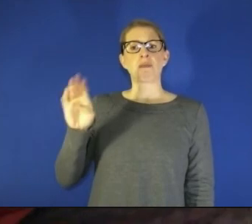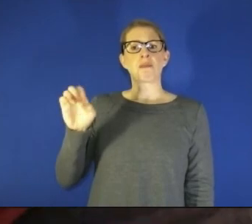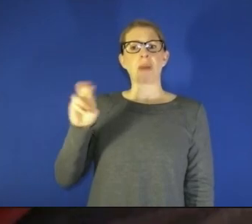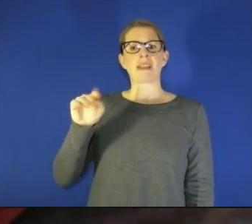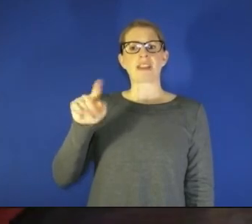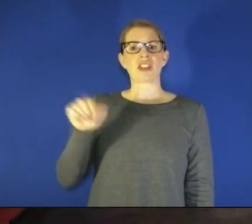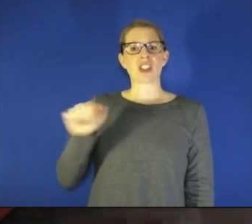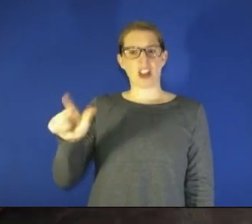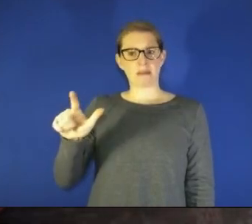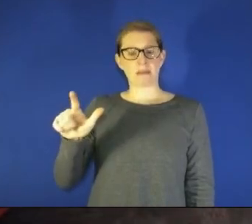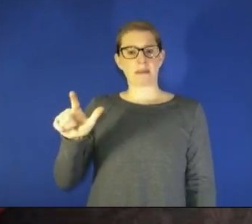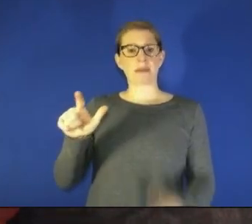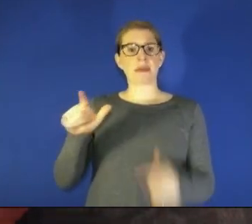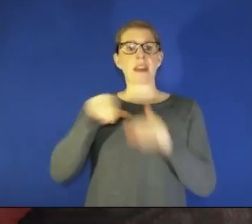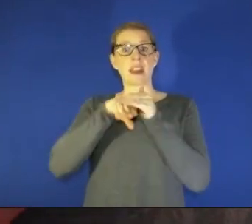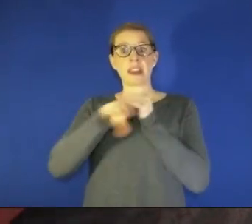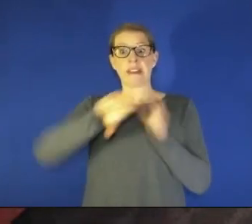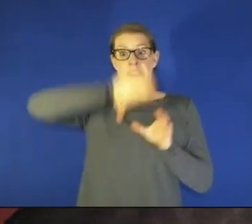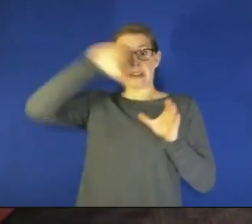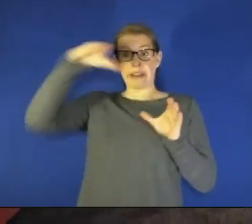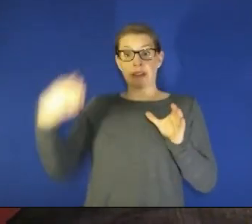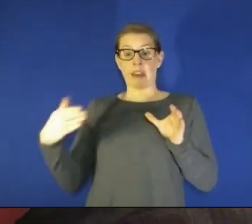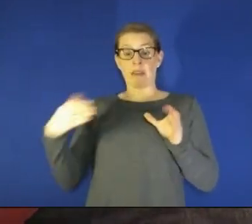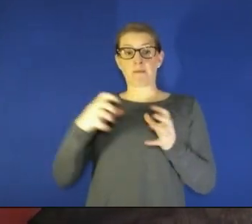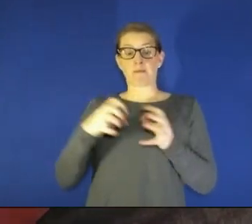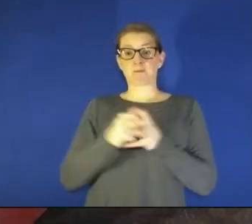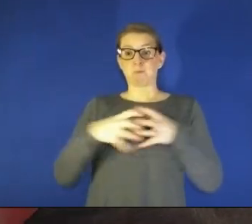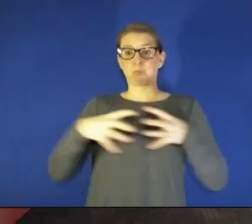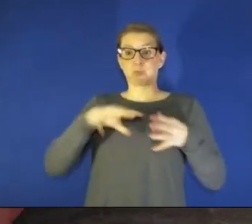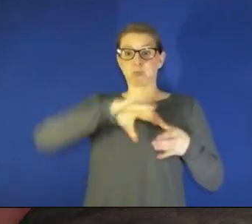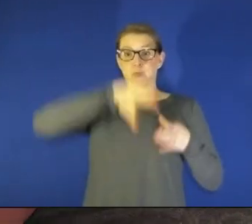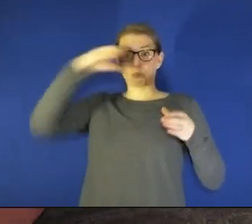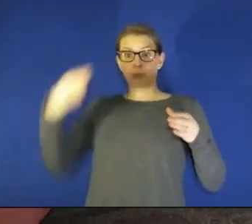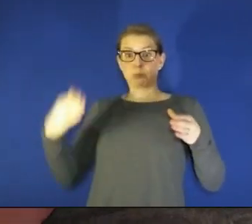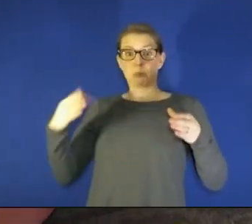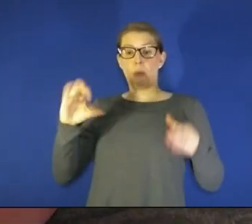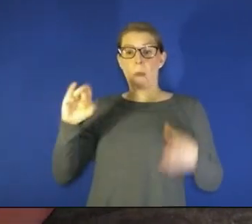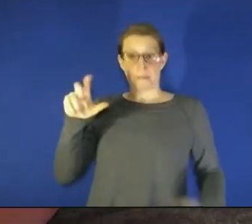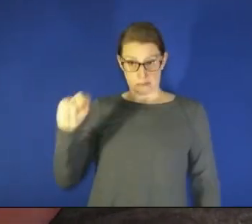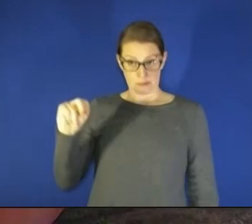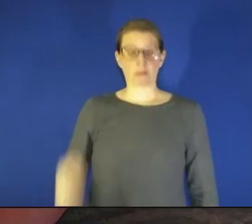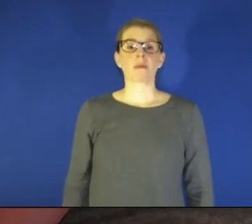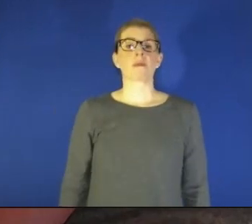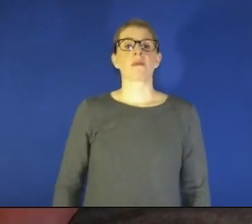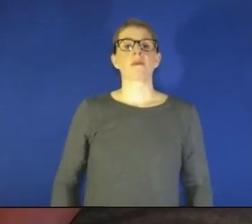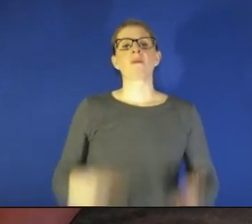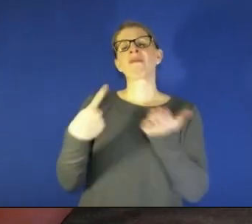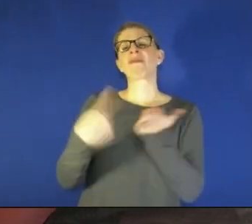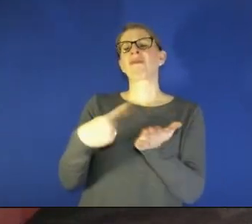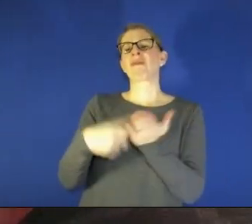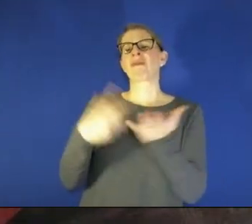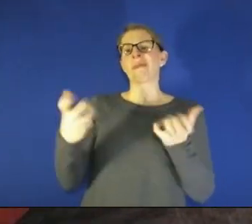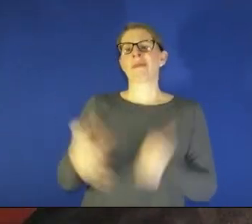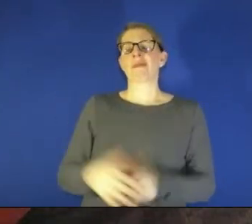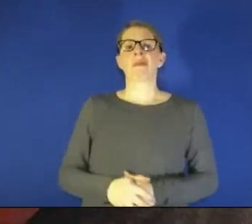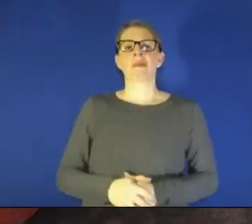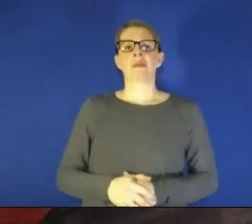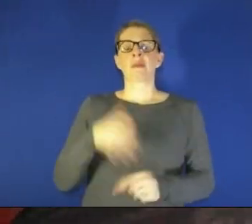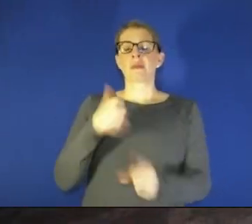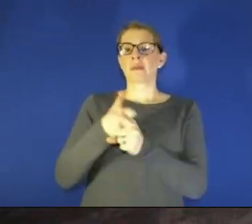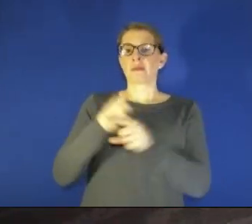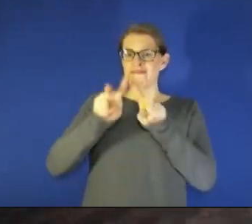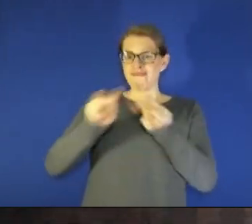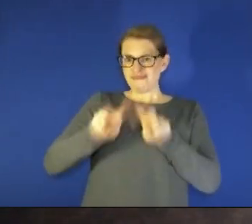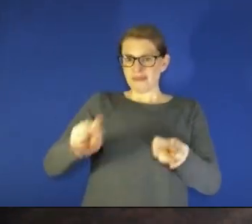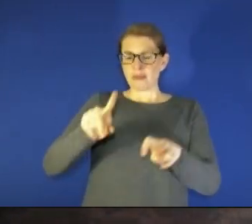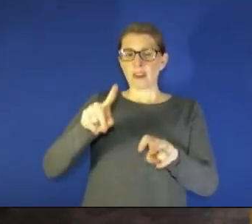the entrance of the inflatable colon, and I want to talk to you a little bit about what you look for when you're doing a